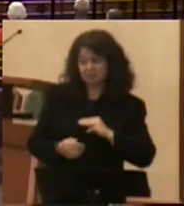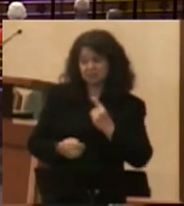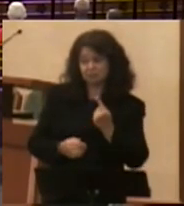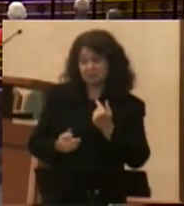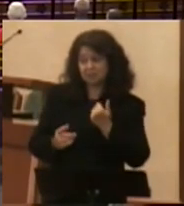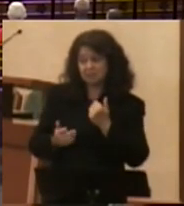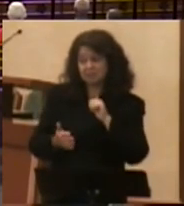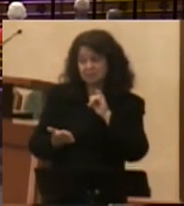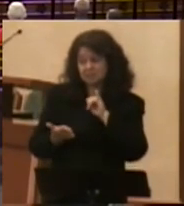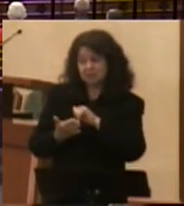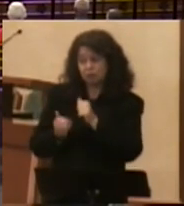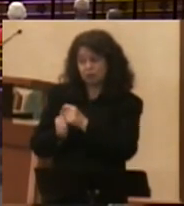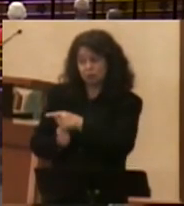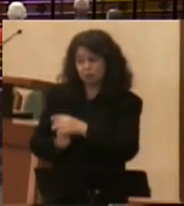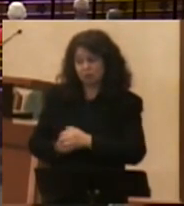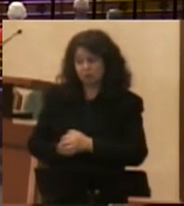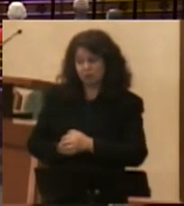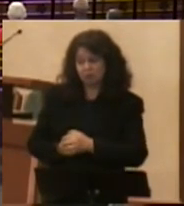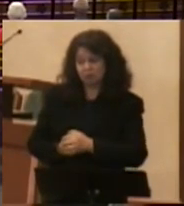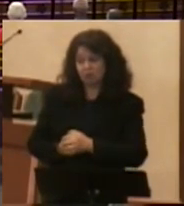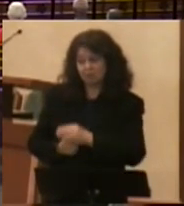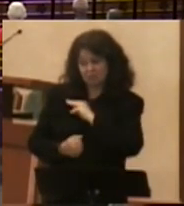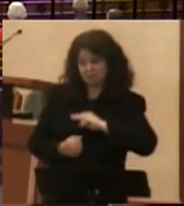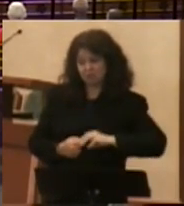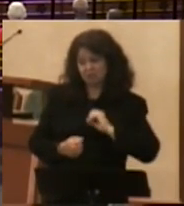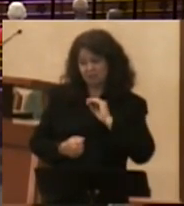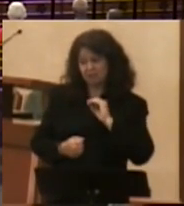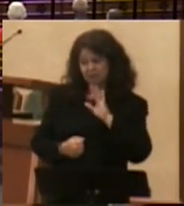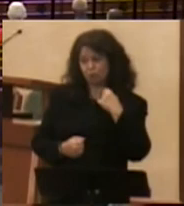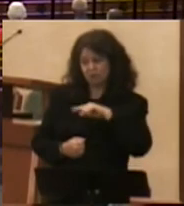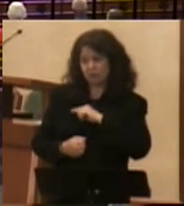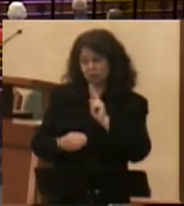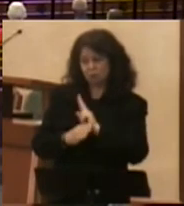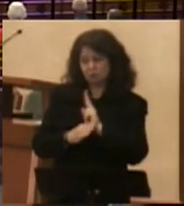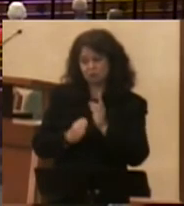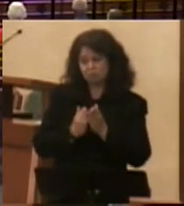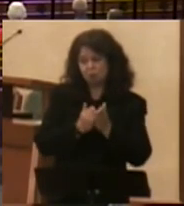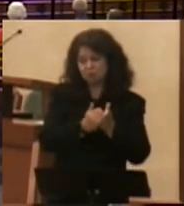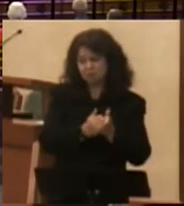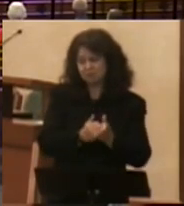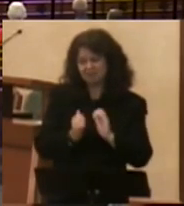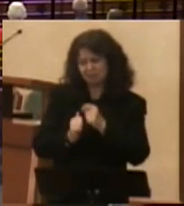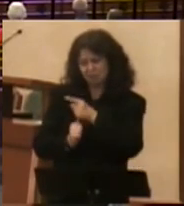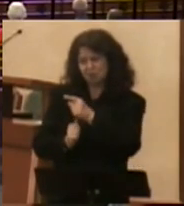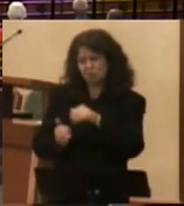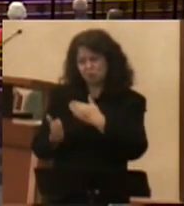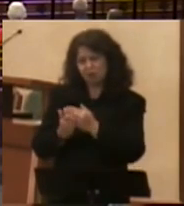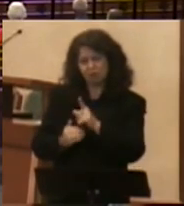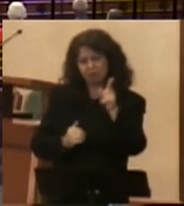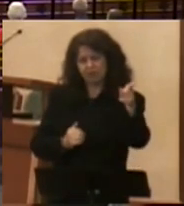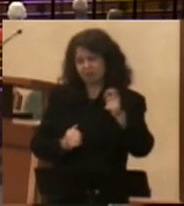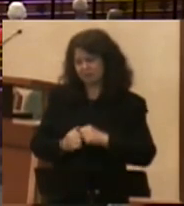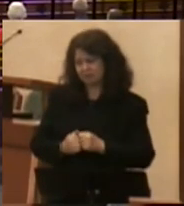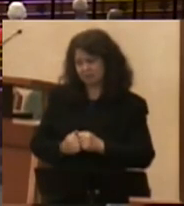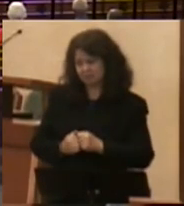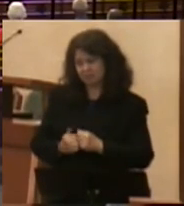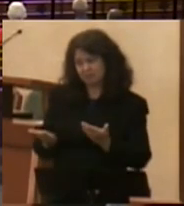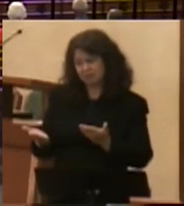are you going to get to the other side of the sea? Master, would you like us to come back tomorrow to pick you